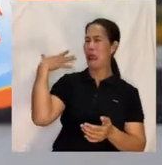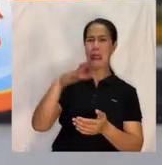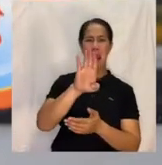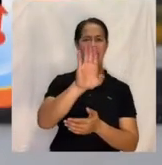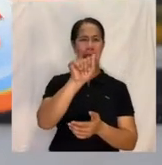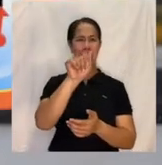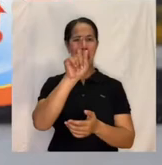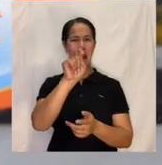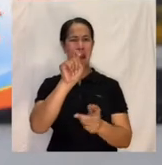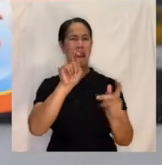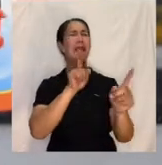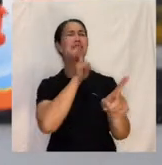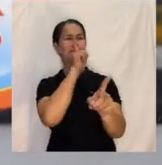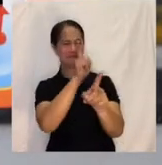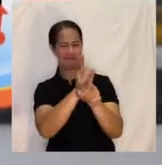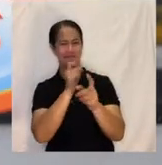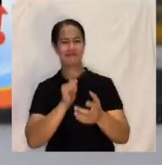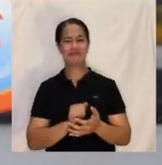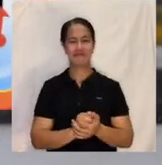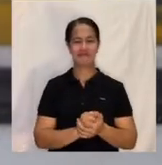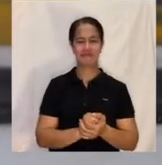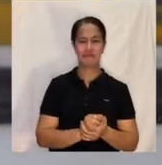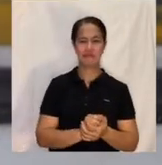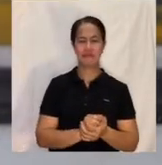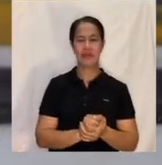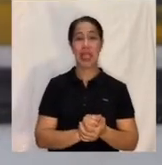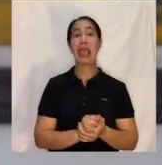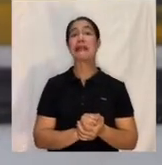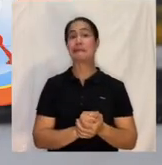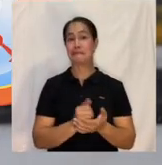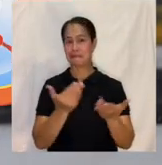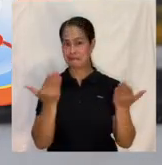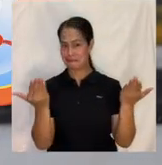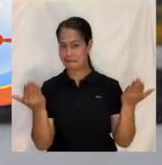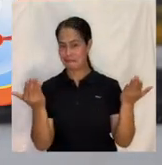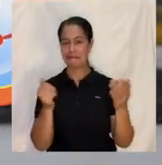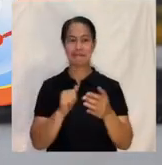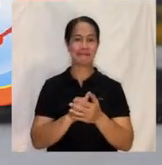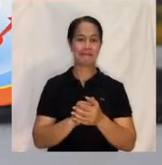Amazing! Bat is correct! Now this!